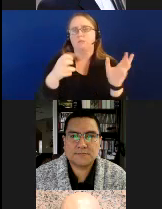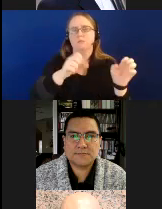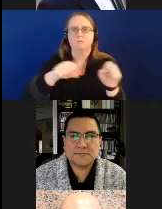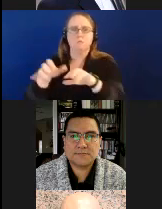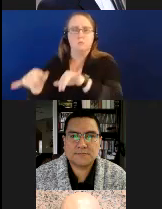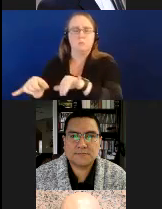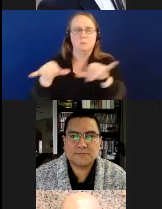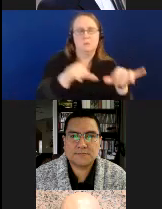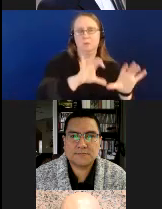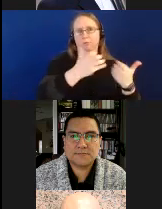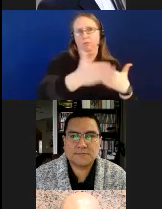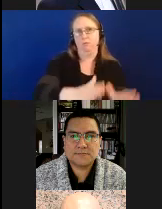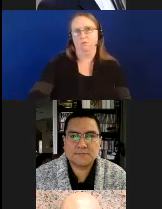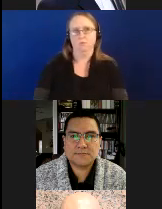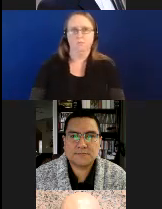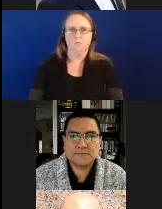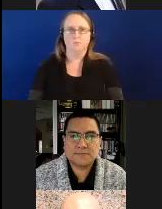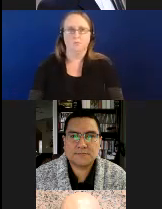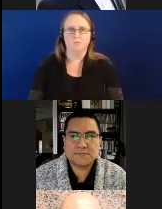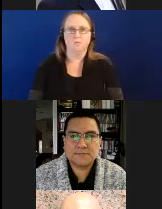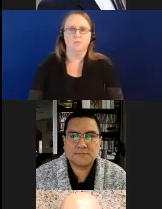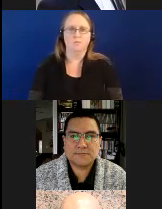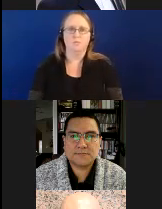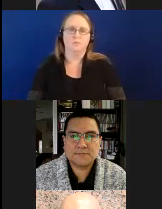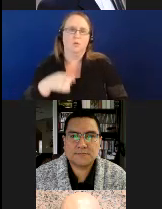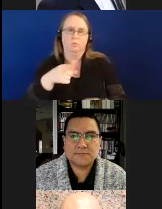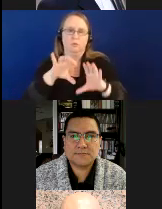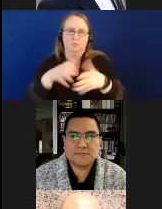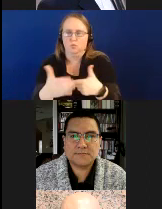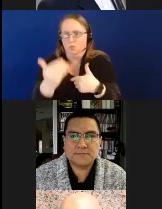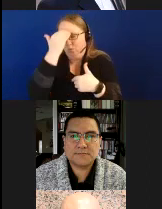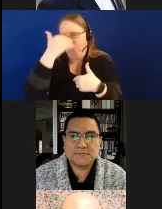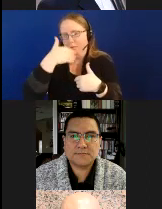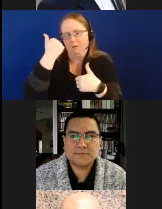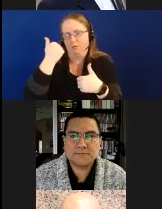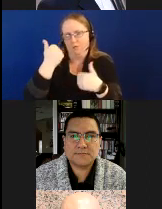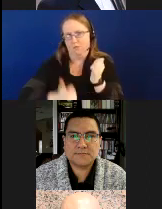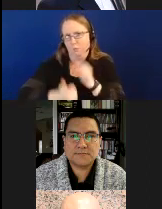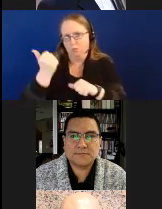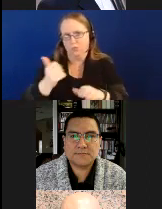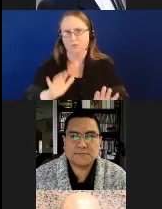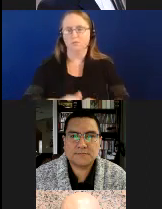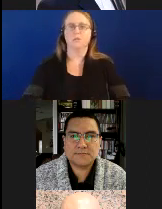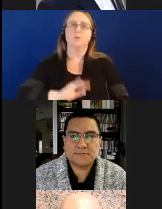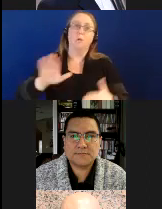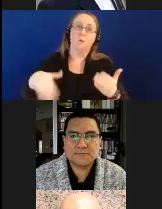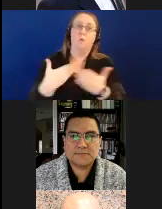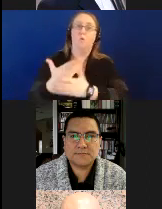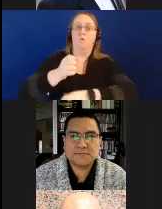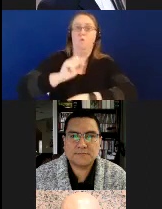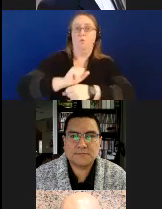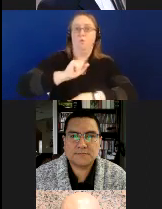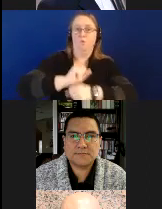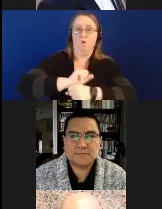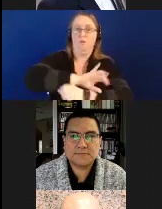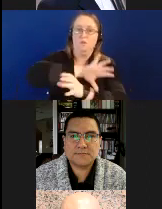that they're getting in their classroom. Right? So I mean, this group, you all know better than anyone, all of the work that is involved